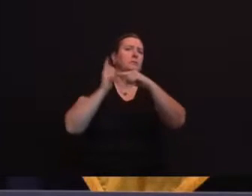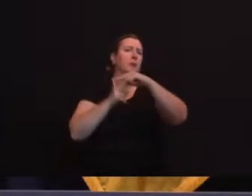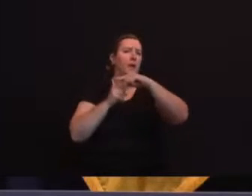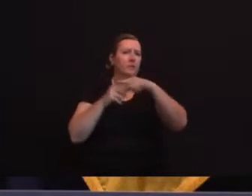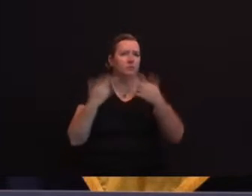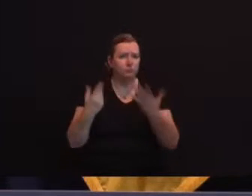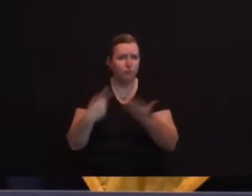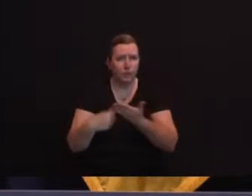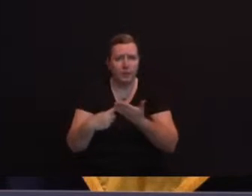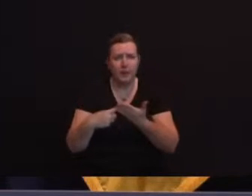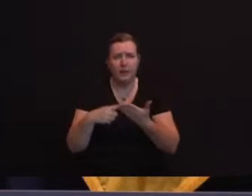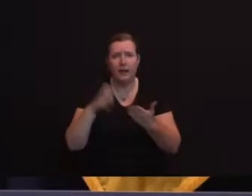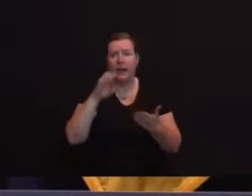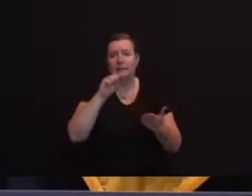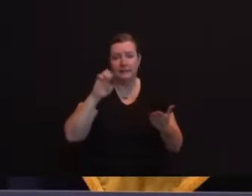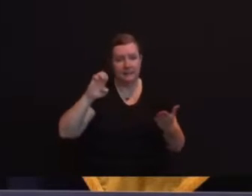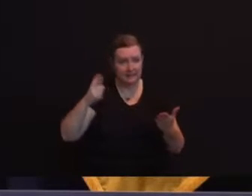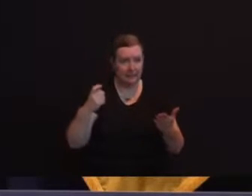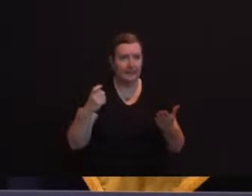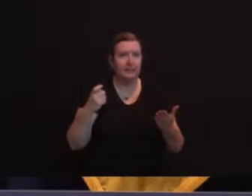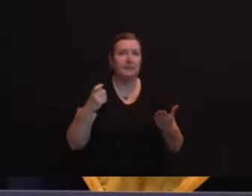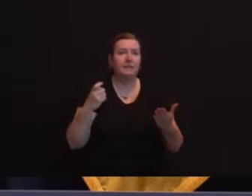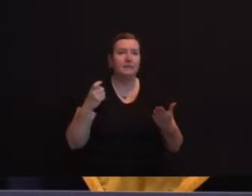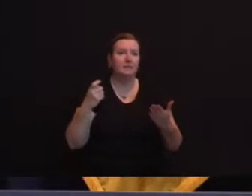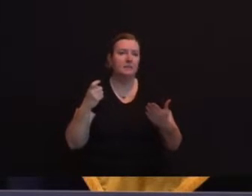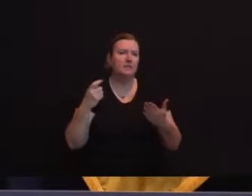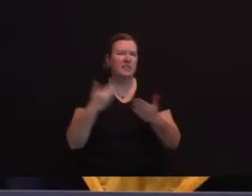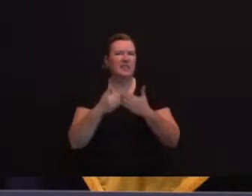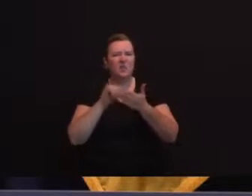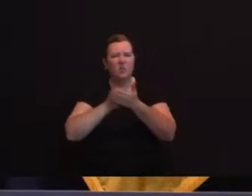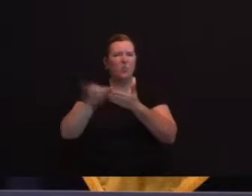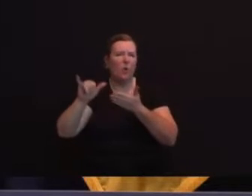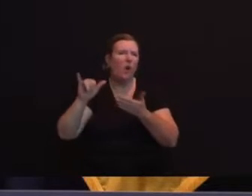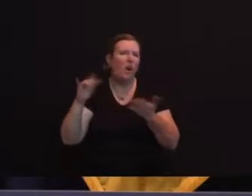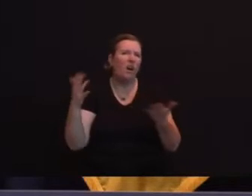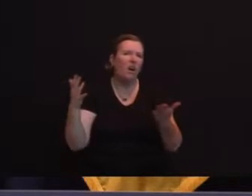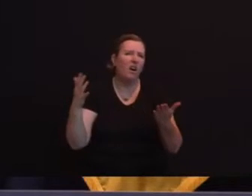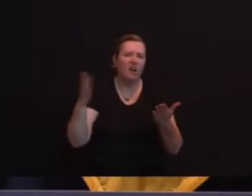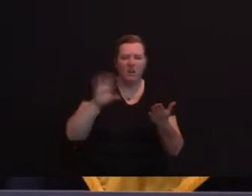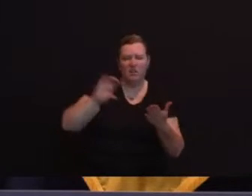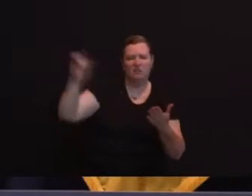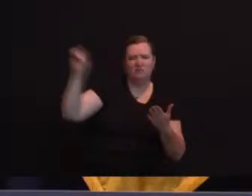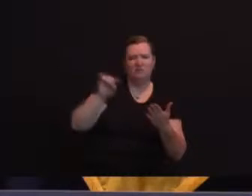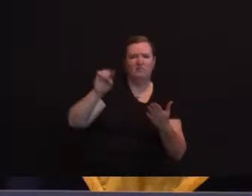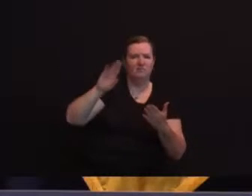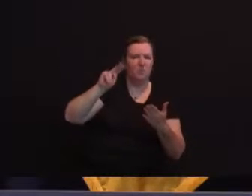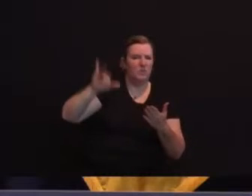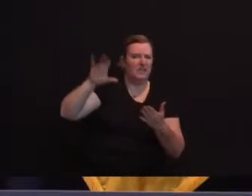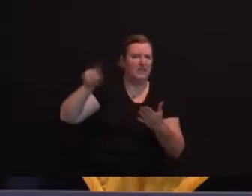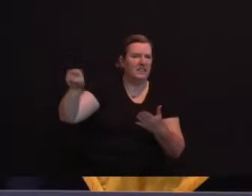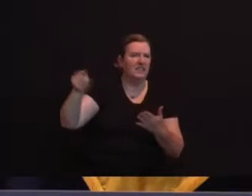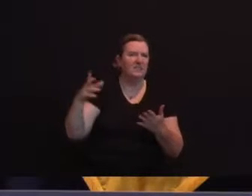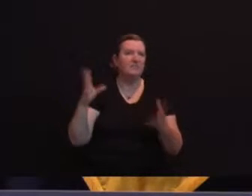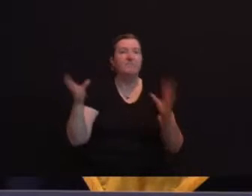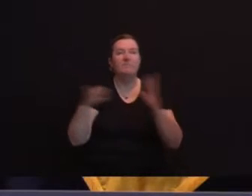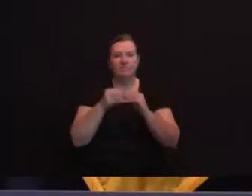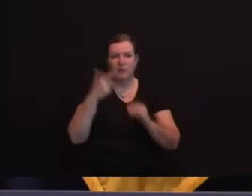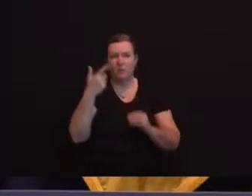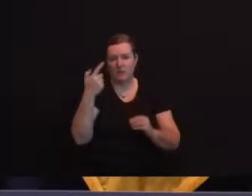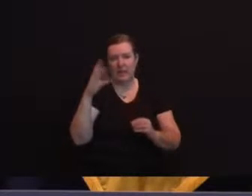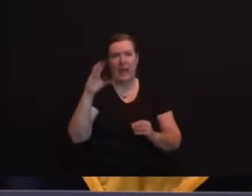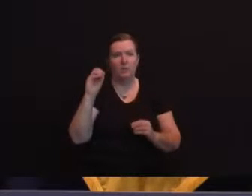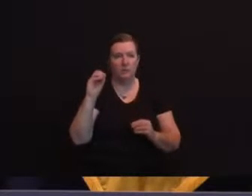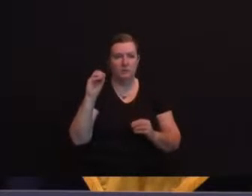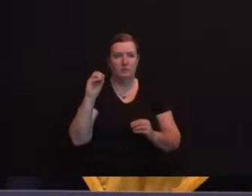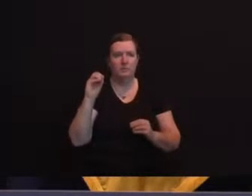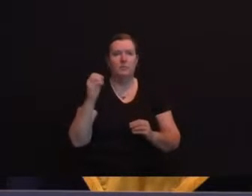more recently the metro New York suburbs. 12 of our 21 counties in the testing are in triple digits